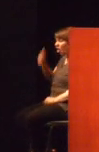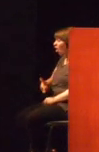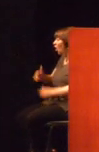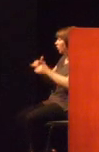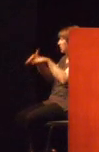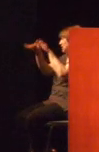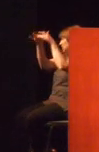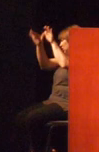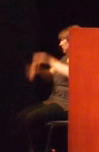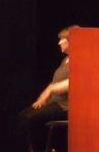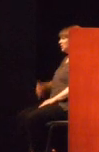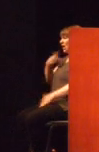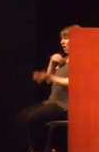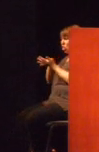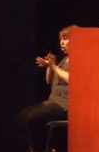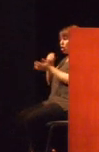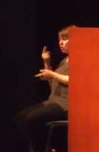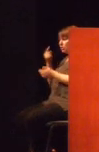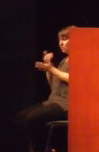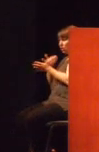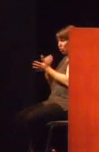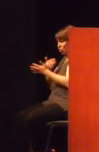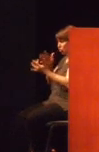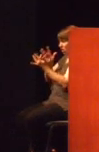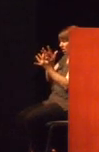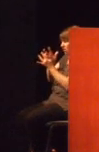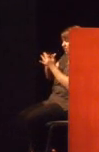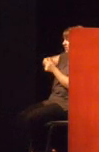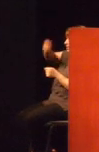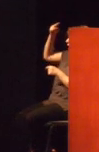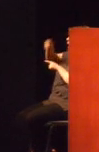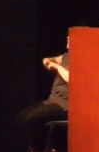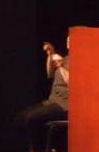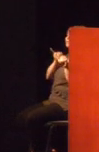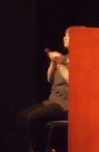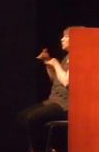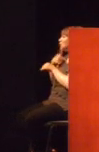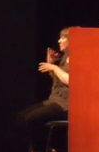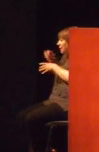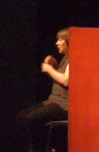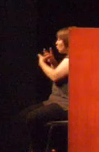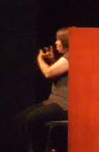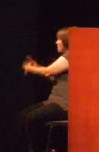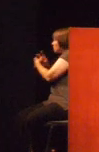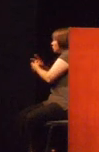My contact level is high, but I also am deep in a collaborative relationship with some people of